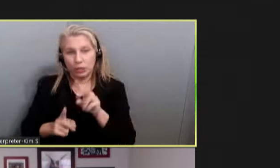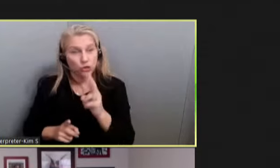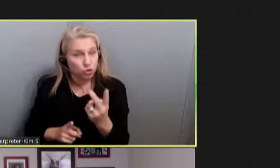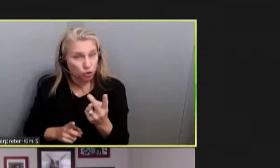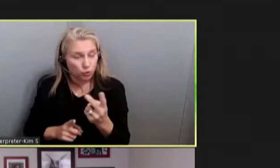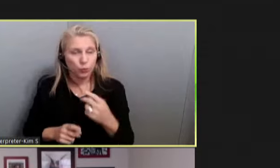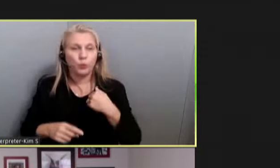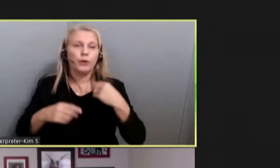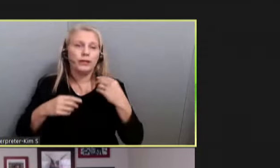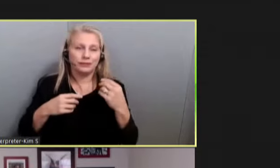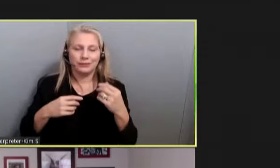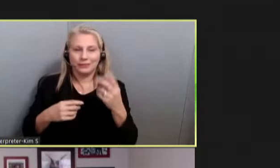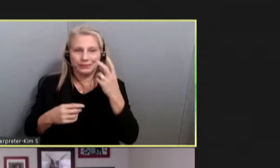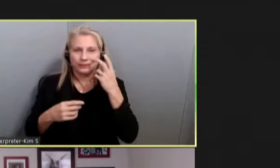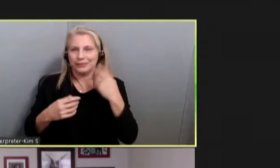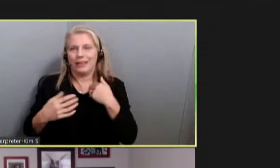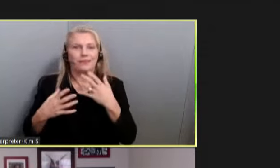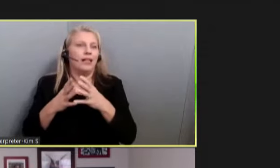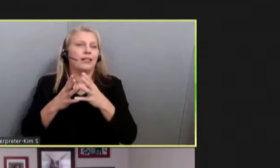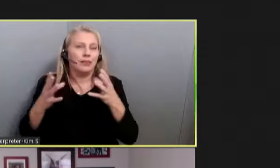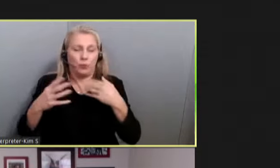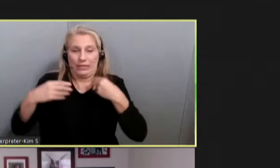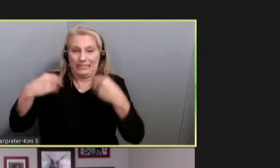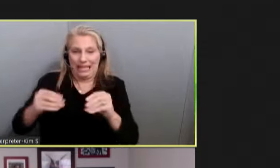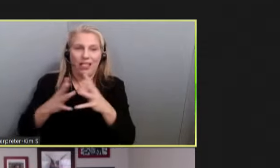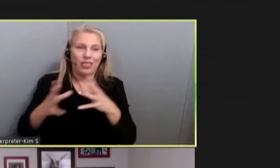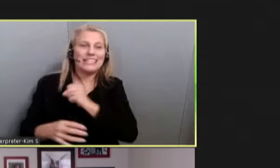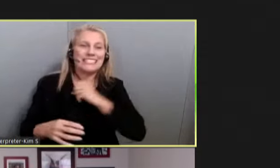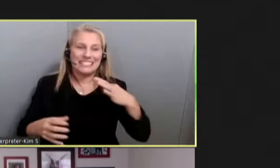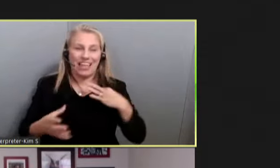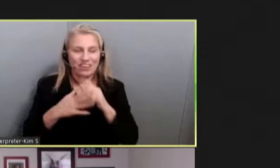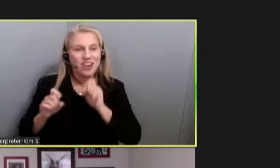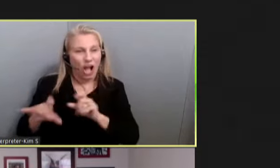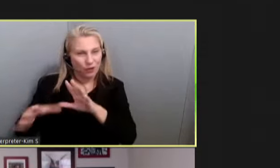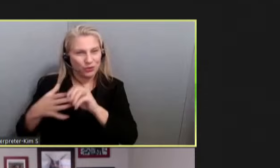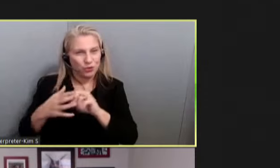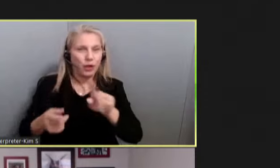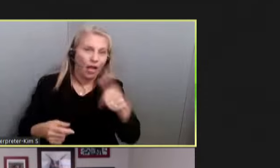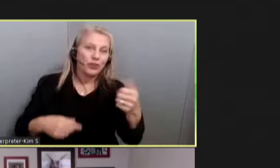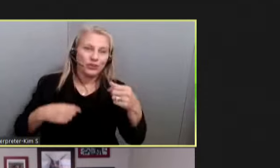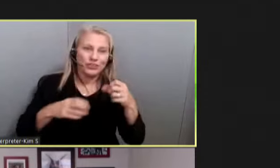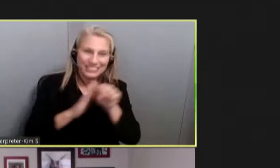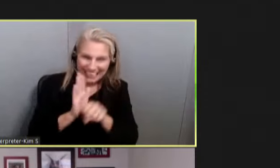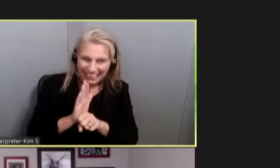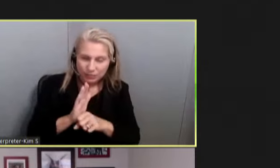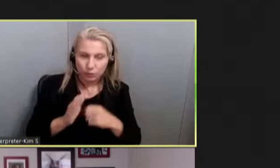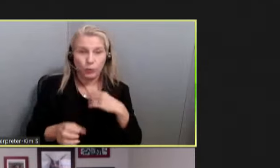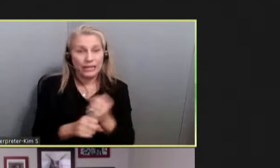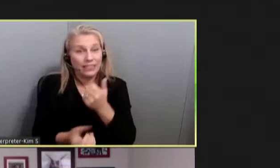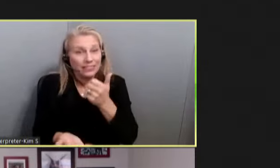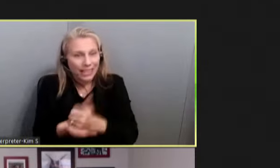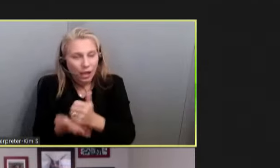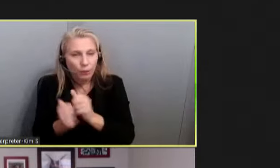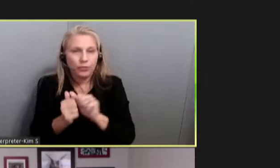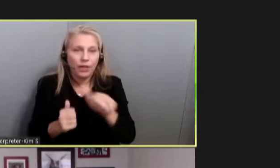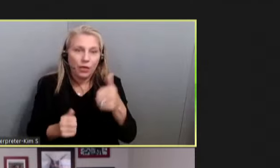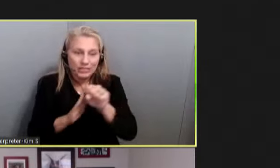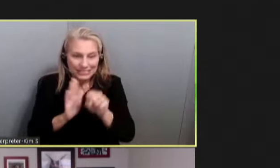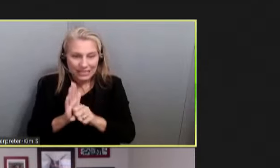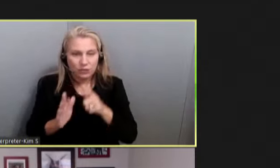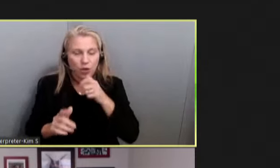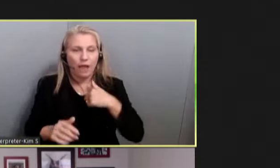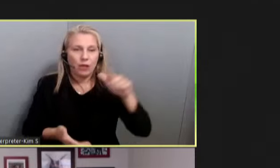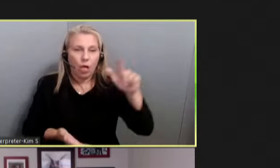a lot of staff in Colorado to other states. Are we getting the kind of help we need now with states that are having